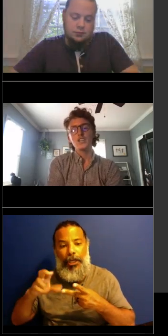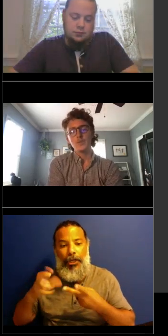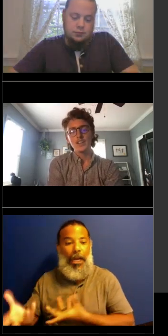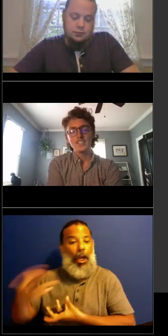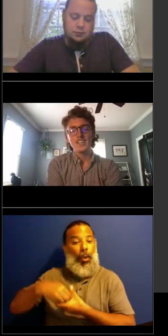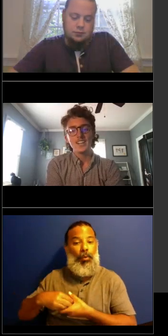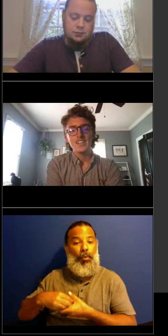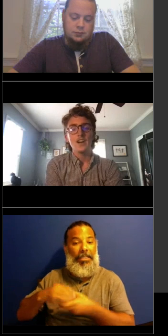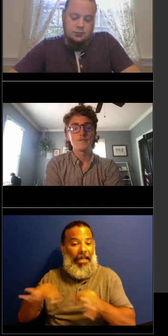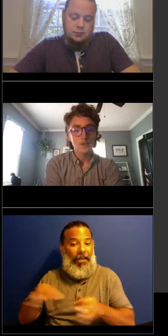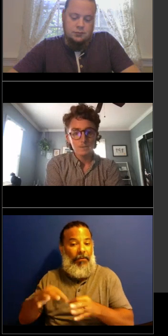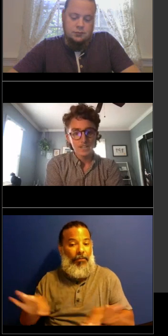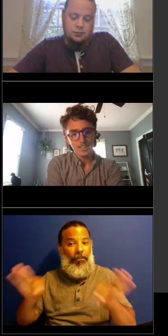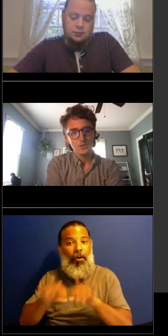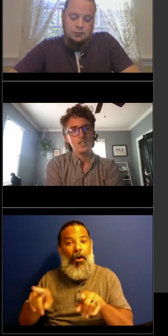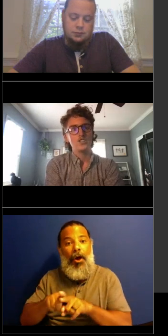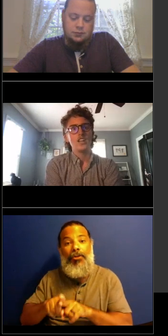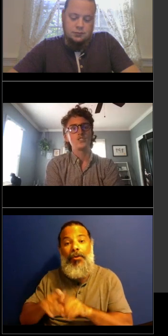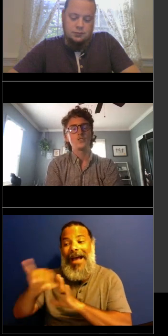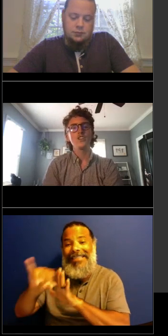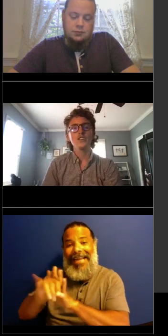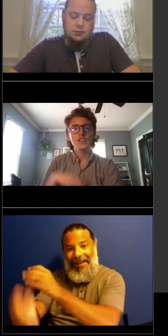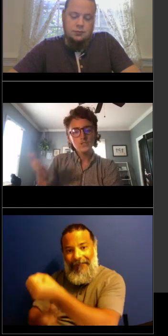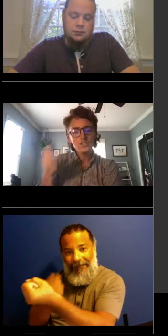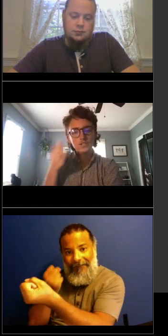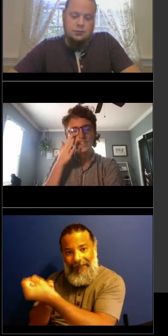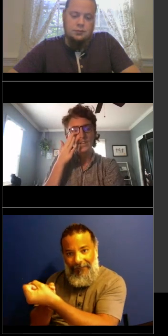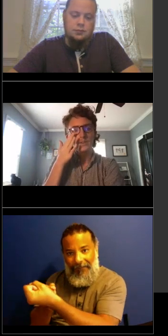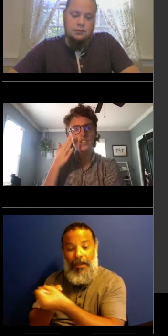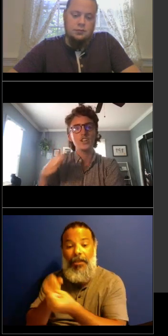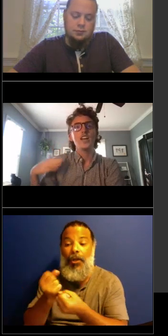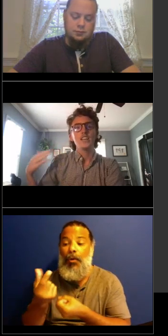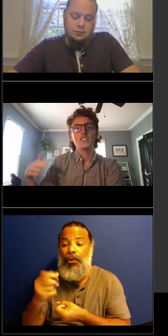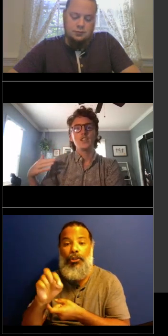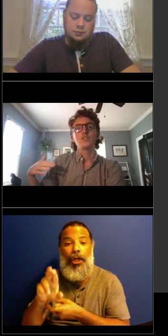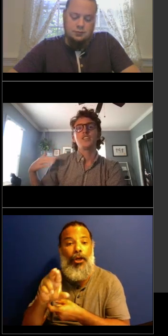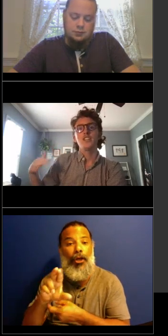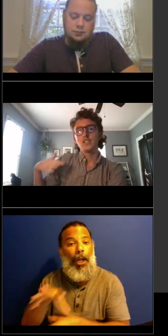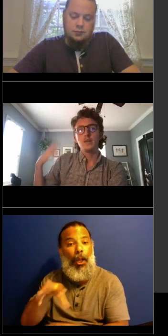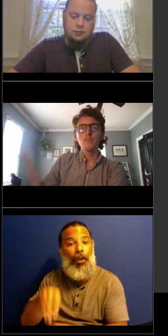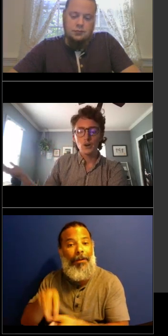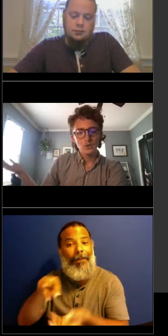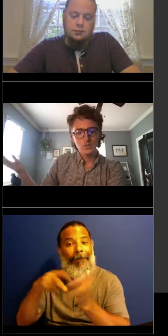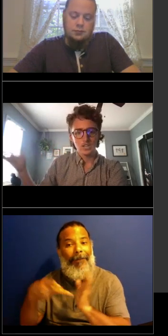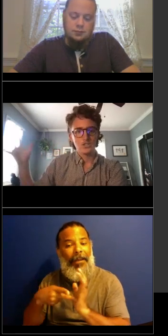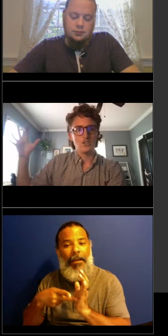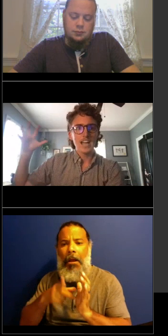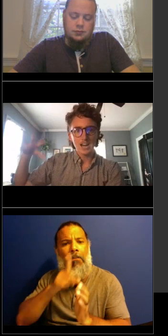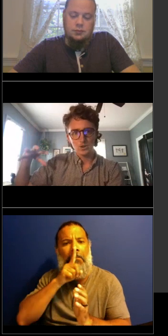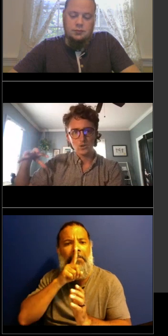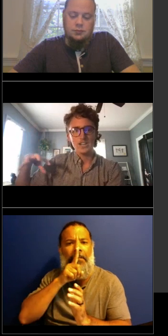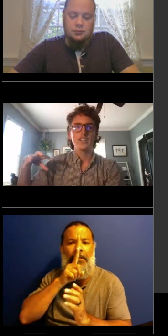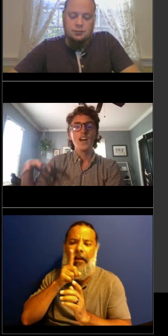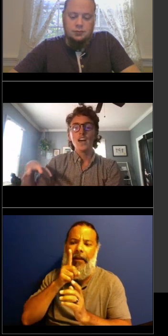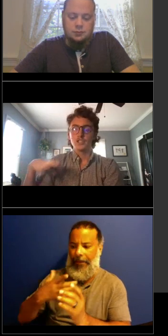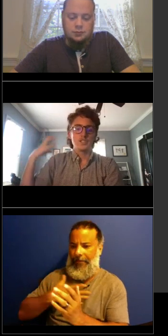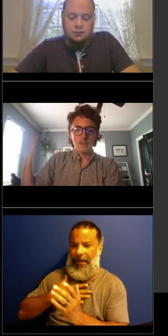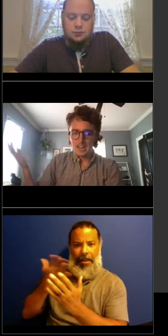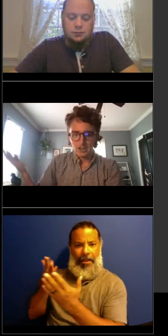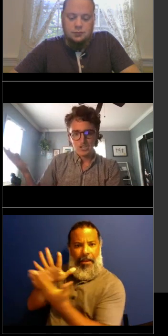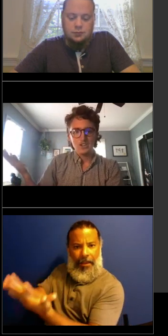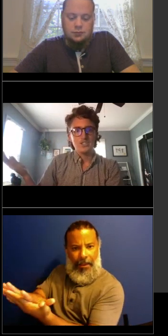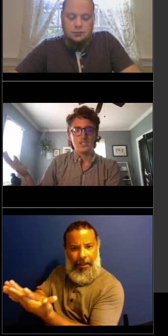language as well as identity affirming language. And so gender inclusive language is language that doesn't impose external categories,